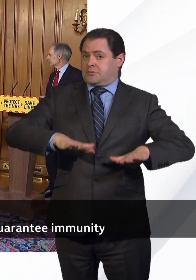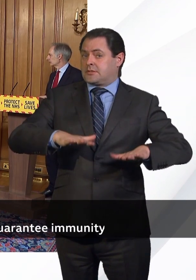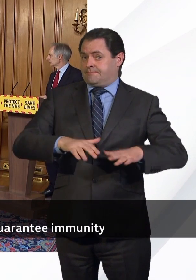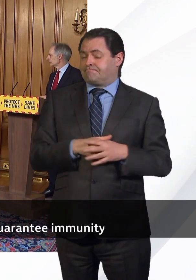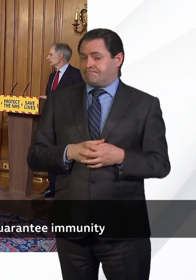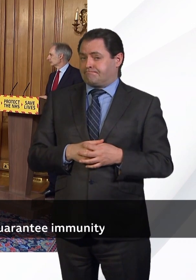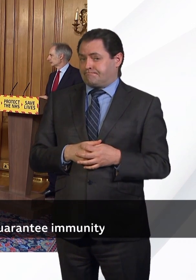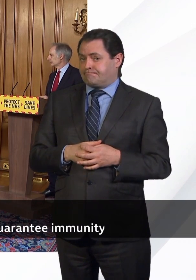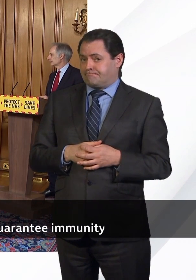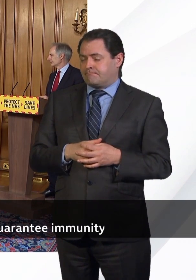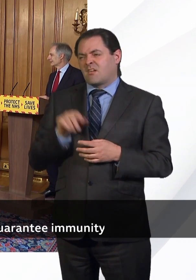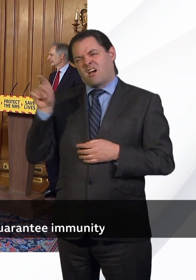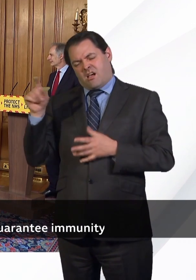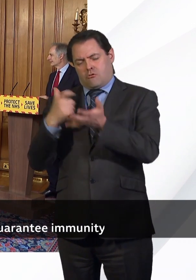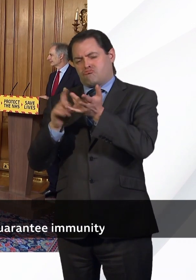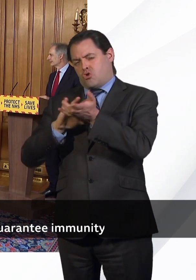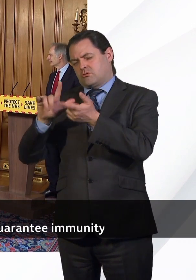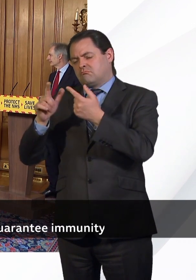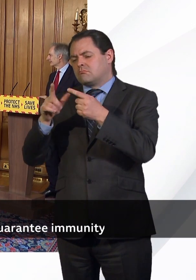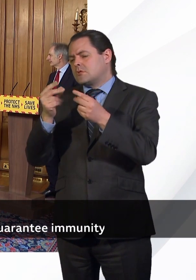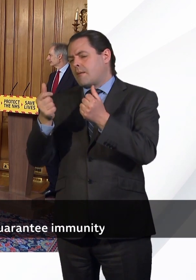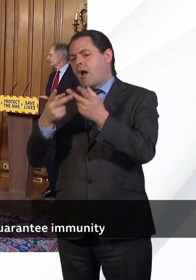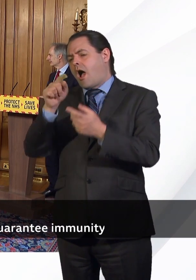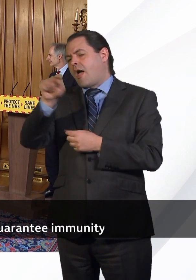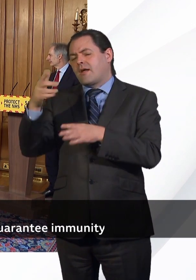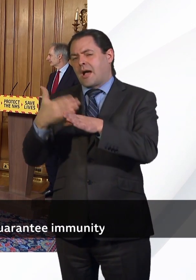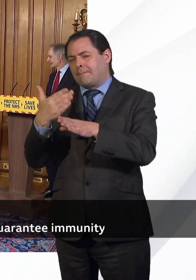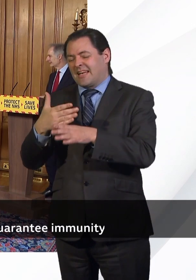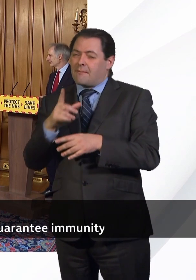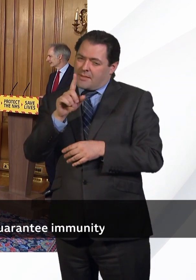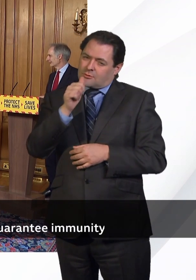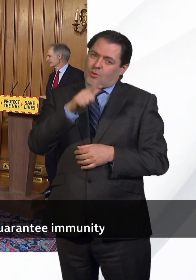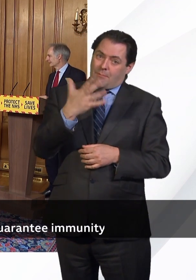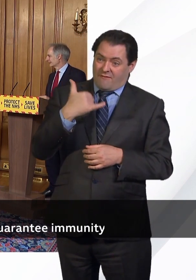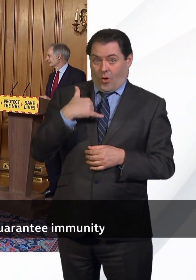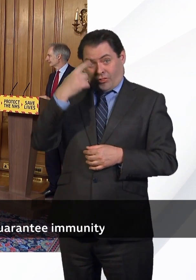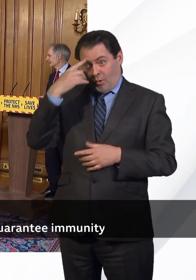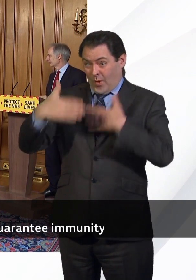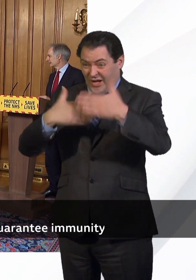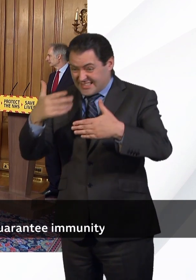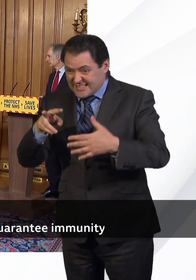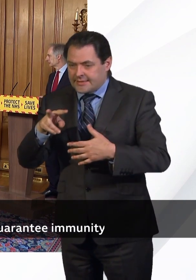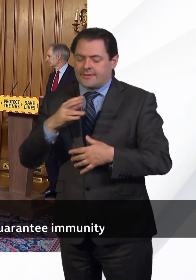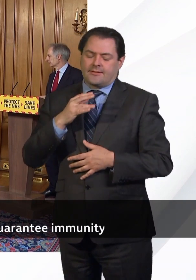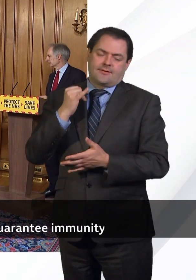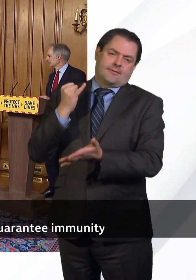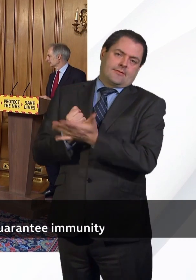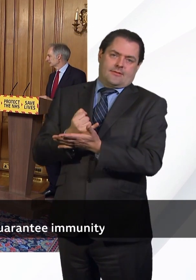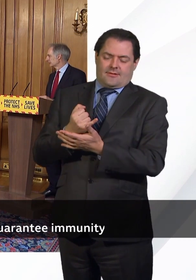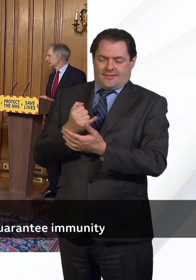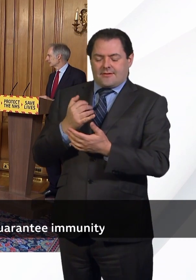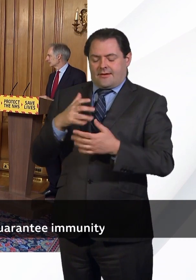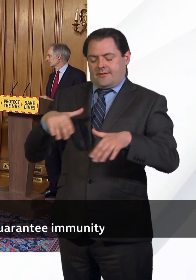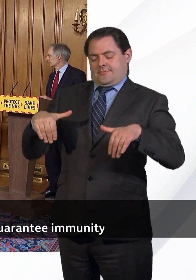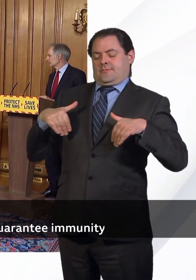others who may be able to bring this forward. But there's been false hope before in antibody testing, and so we'll make announcements